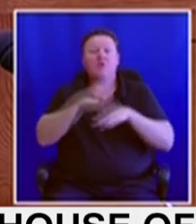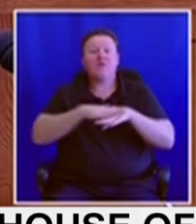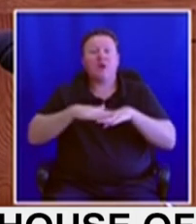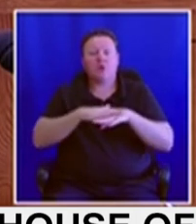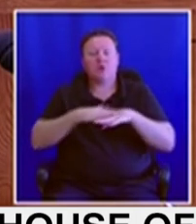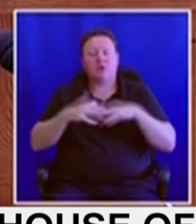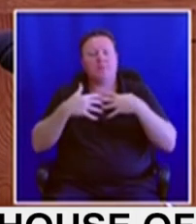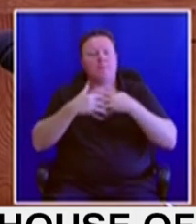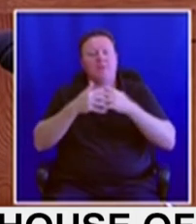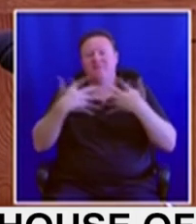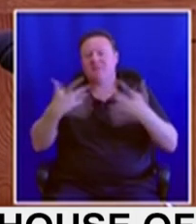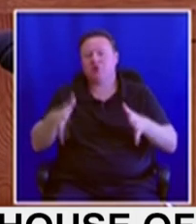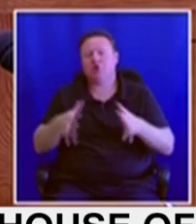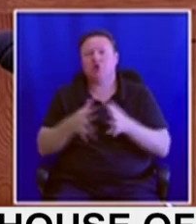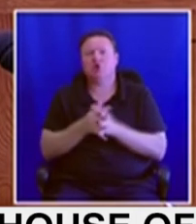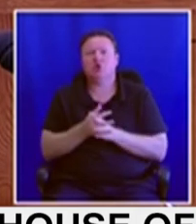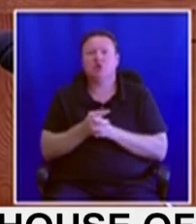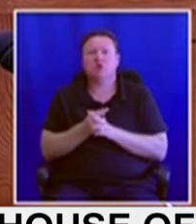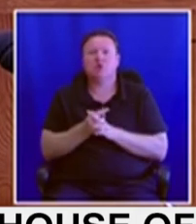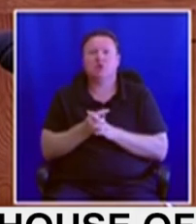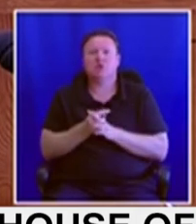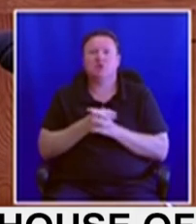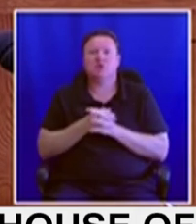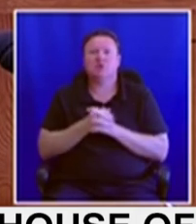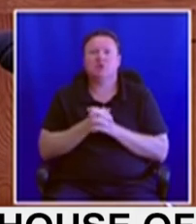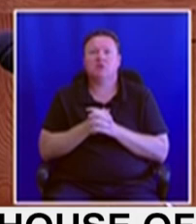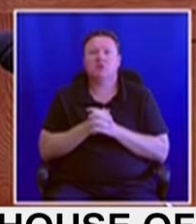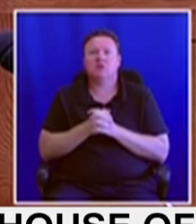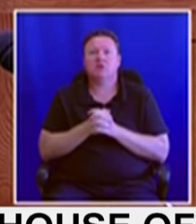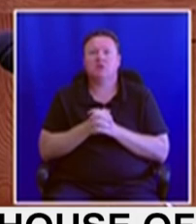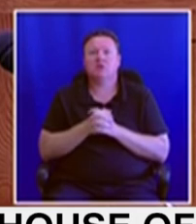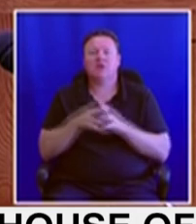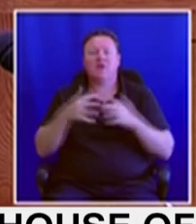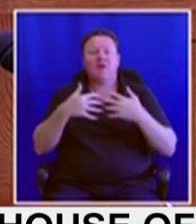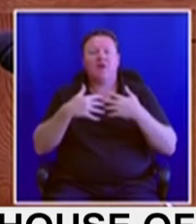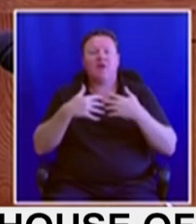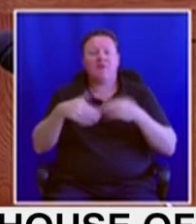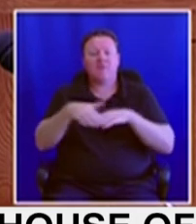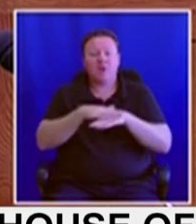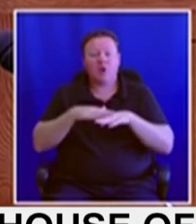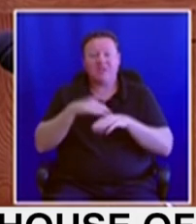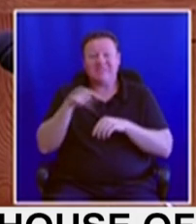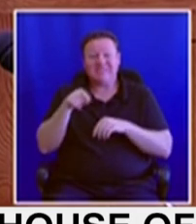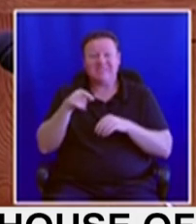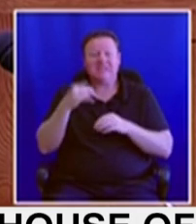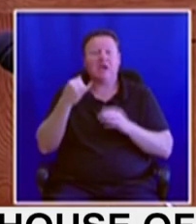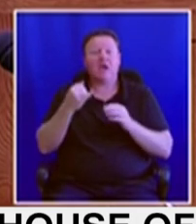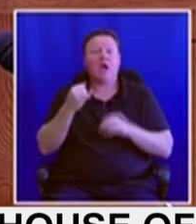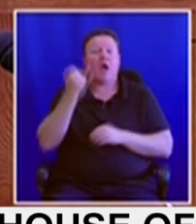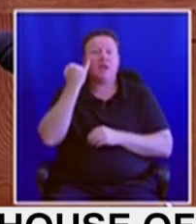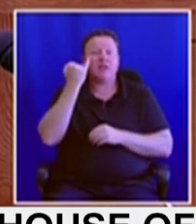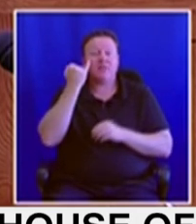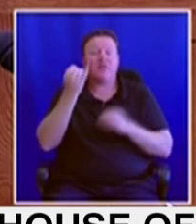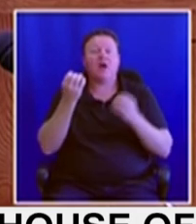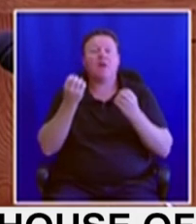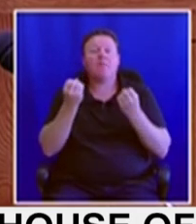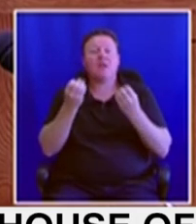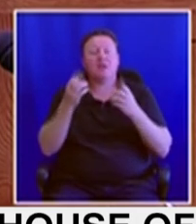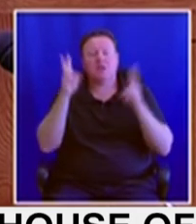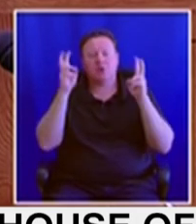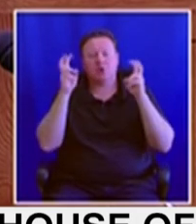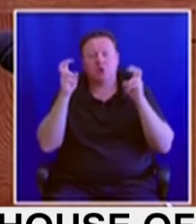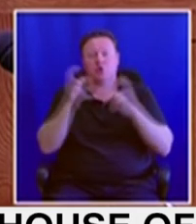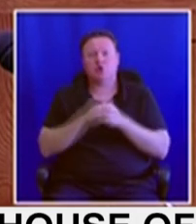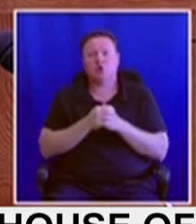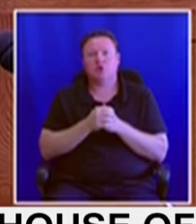foundation, a foundation that has identified a number of the issues on